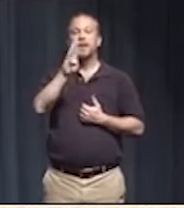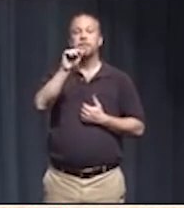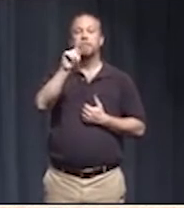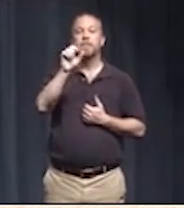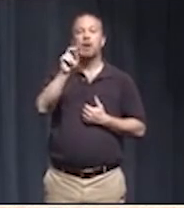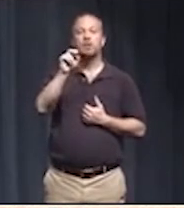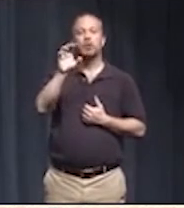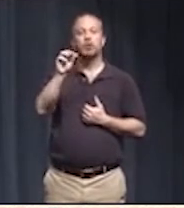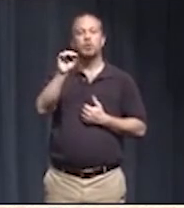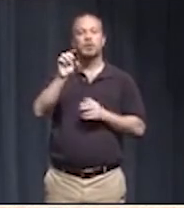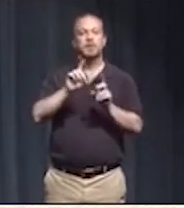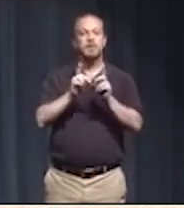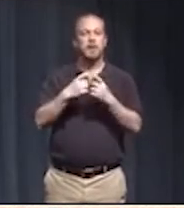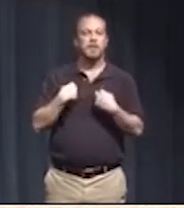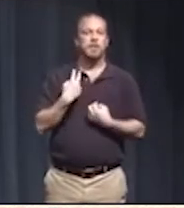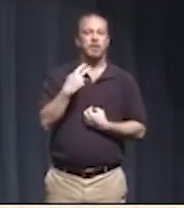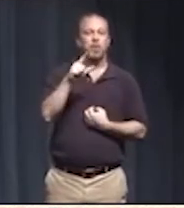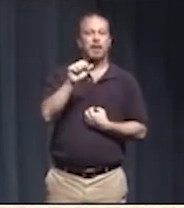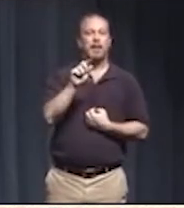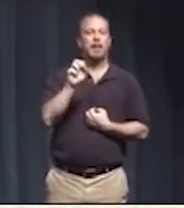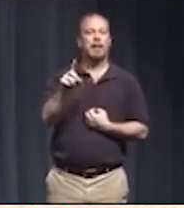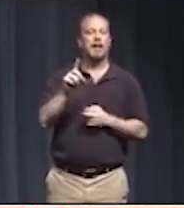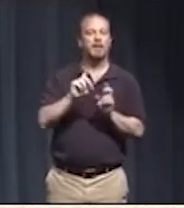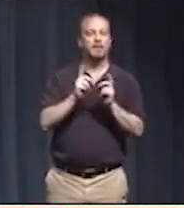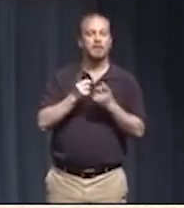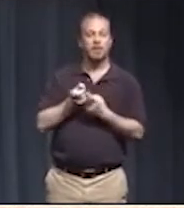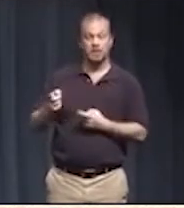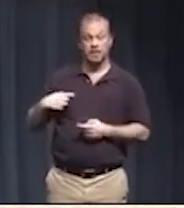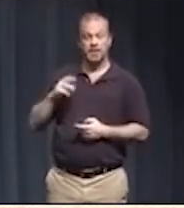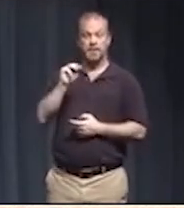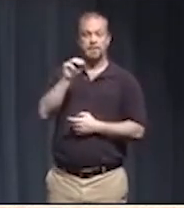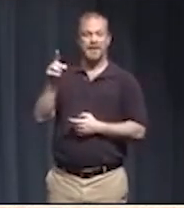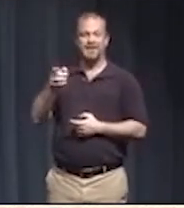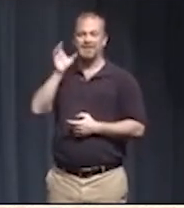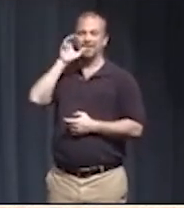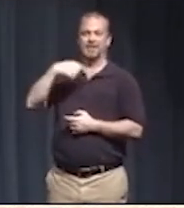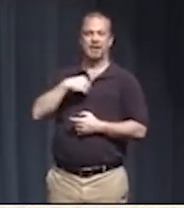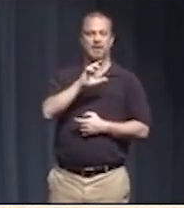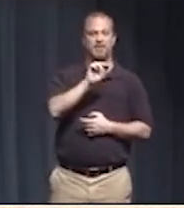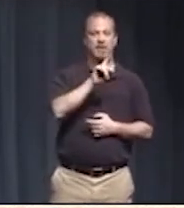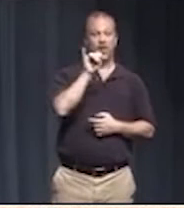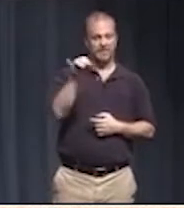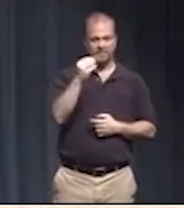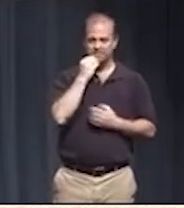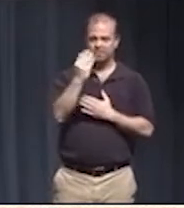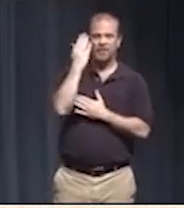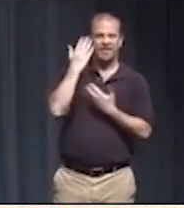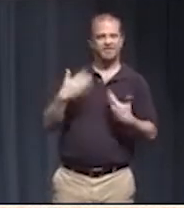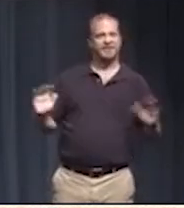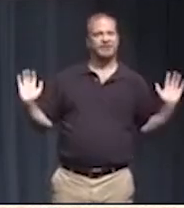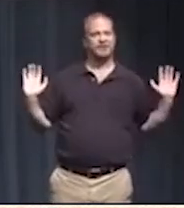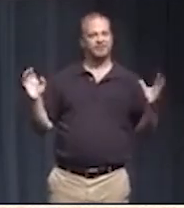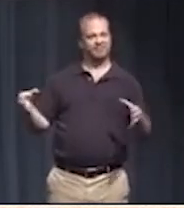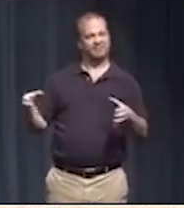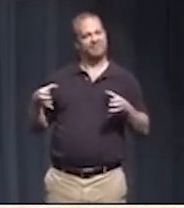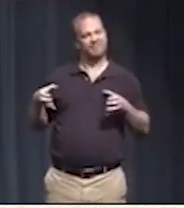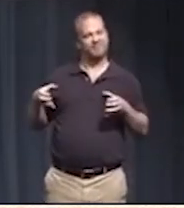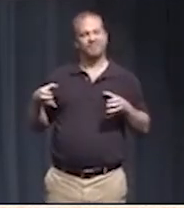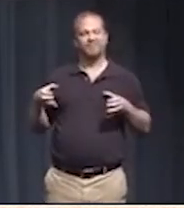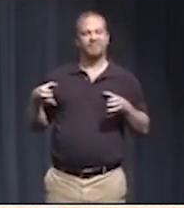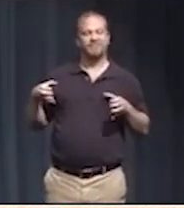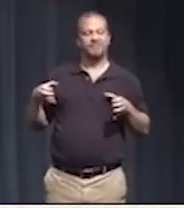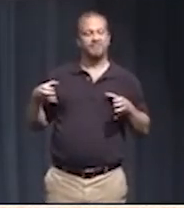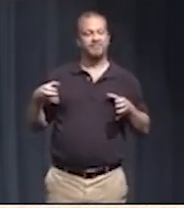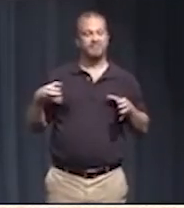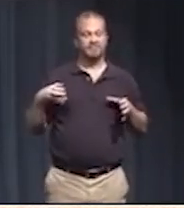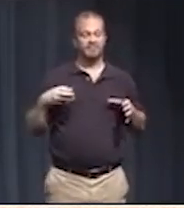and I'd have maybe three glazed. And he'd have a Mountain Dew, and I'd have a Coke, and that was breakfast. I give my